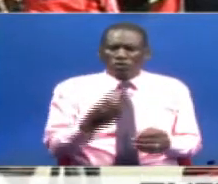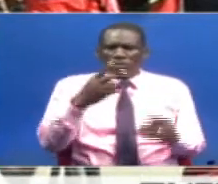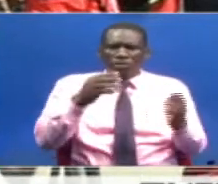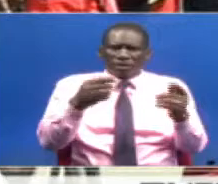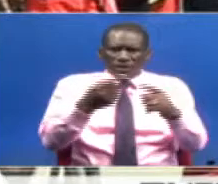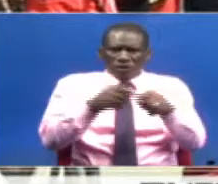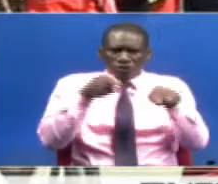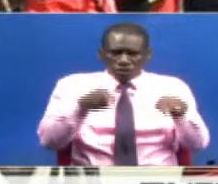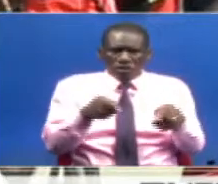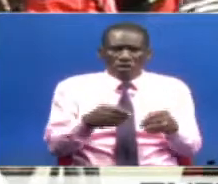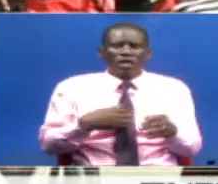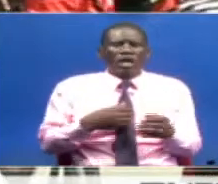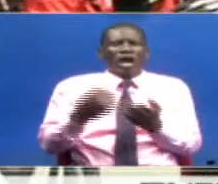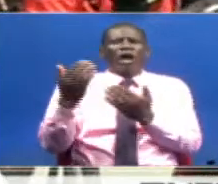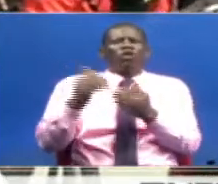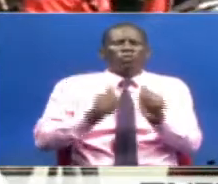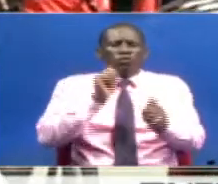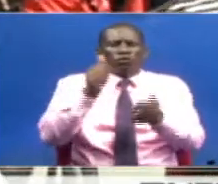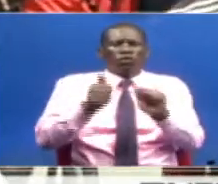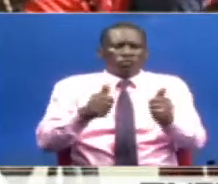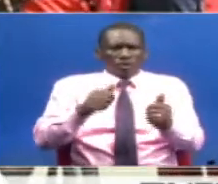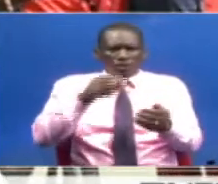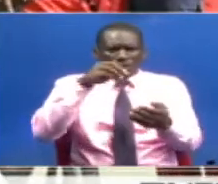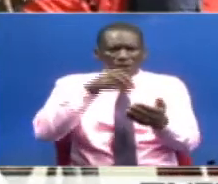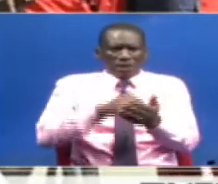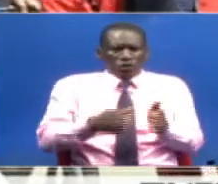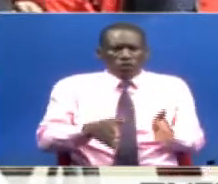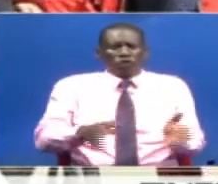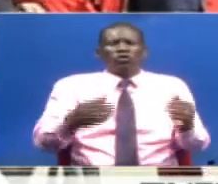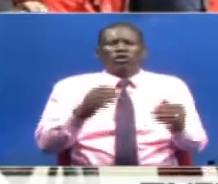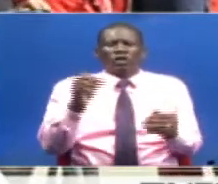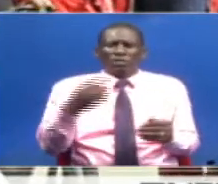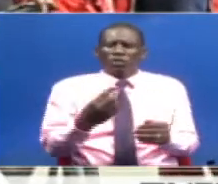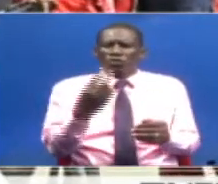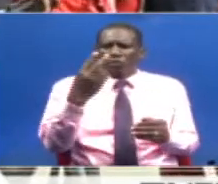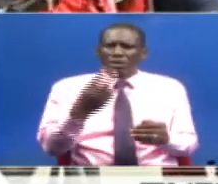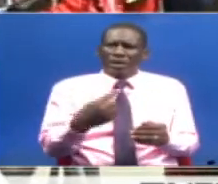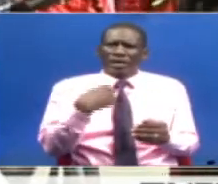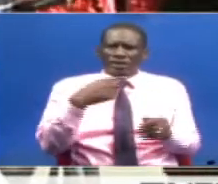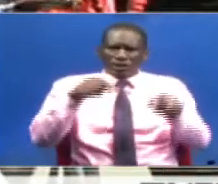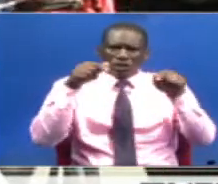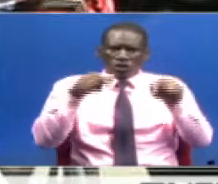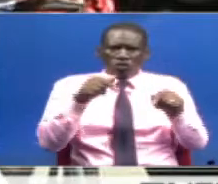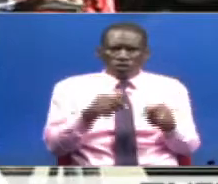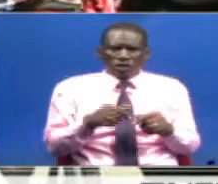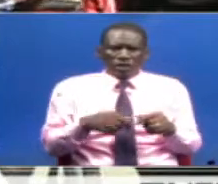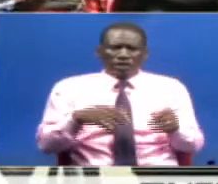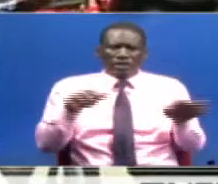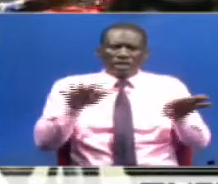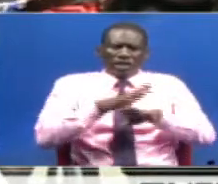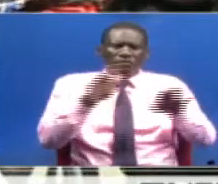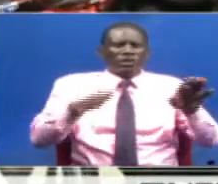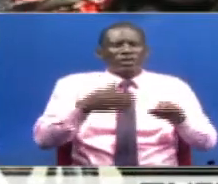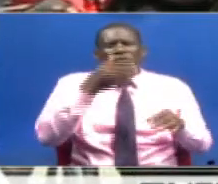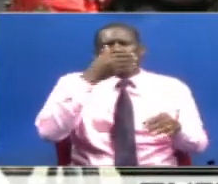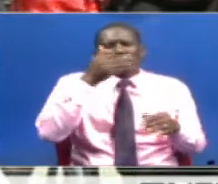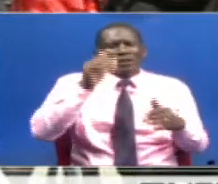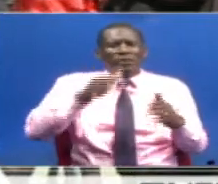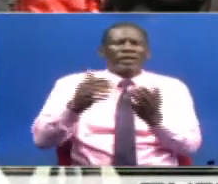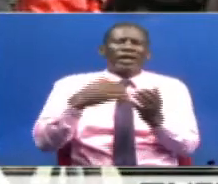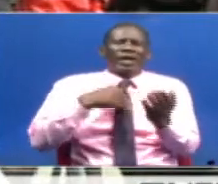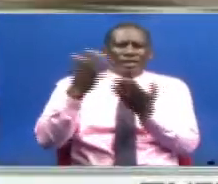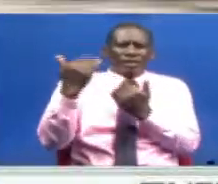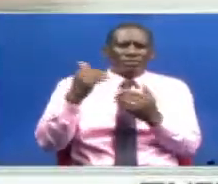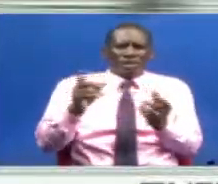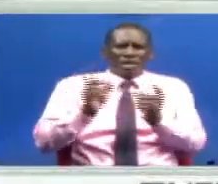again on the road again in February. So I'd say today it went way better than I expected. I didn't